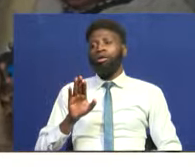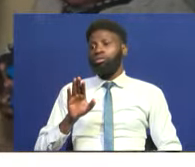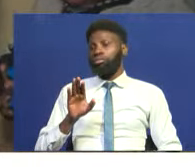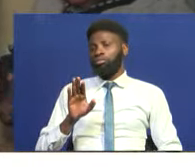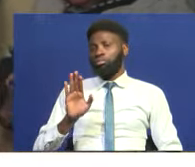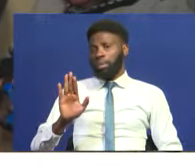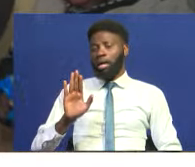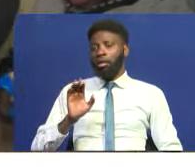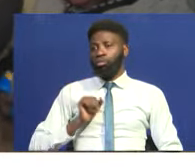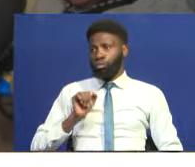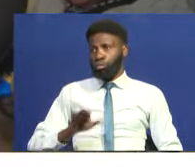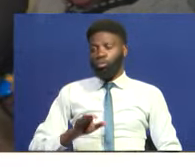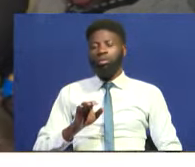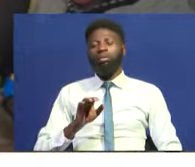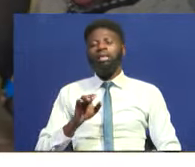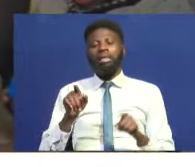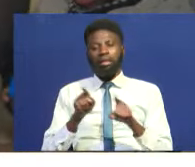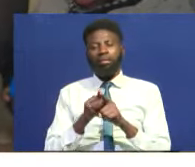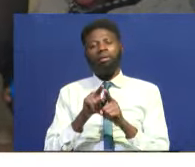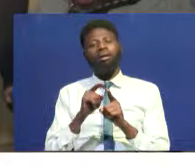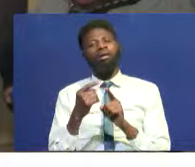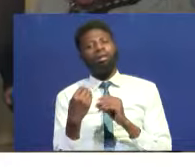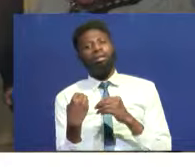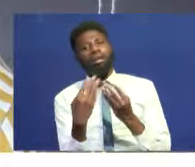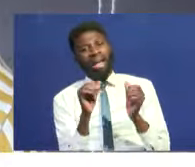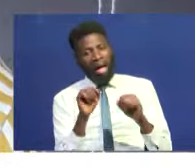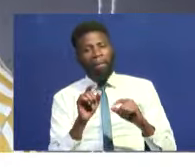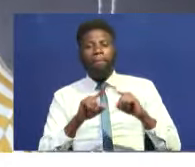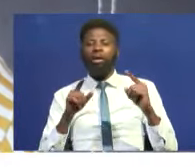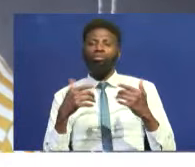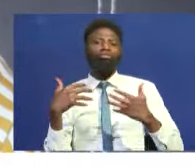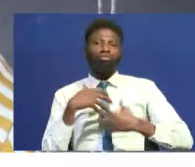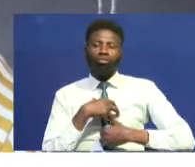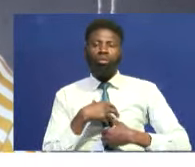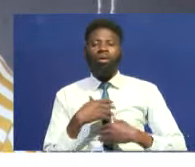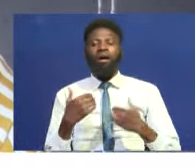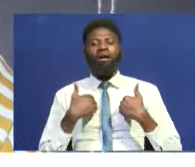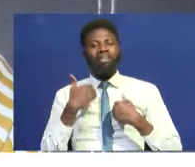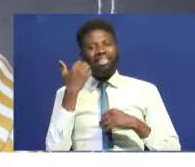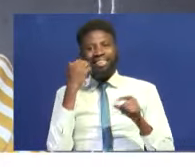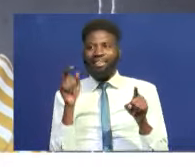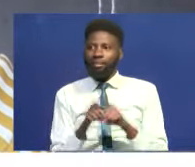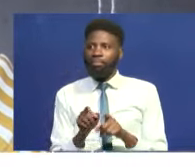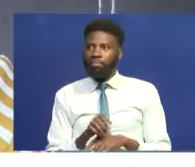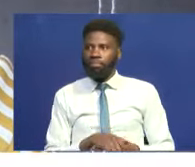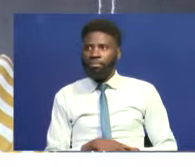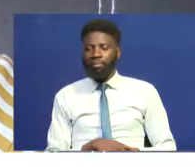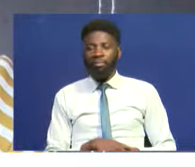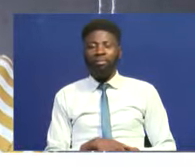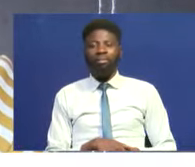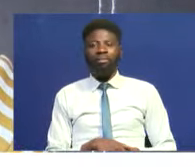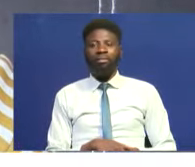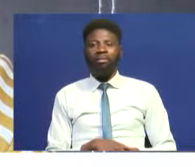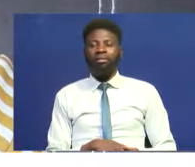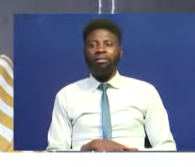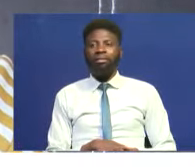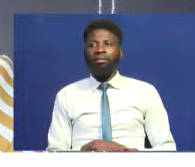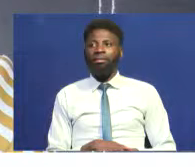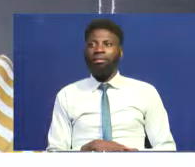their dismay, Nisha was diagnosed with the same condition. When I saw the results, actually it was not even